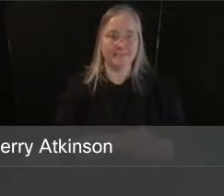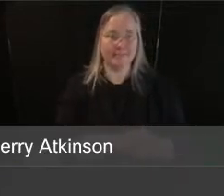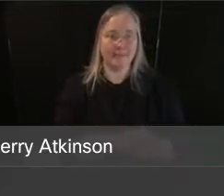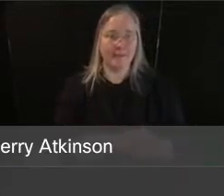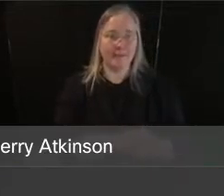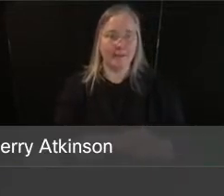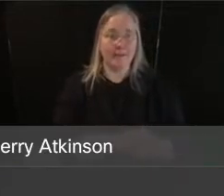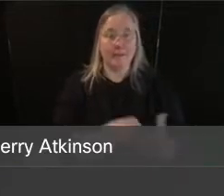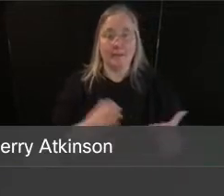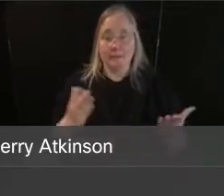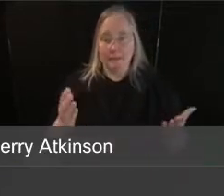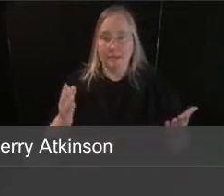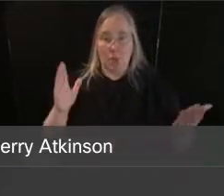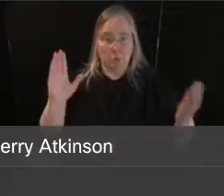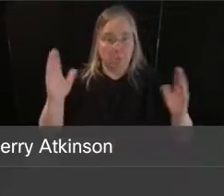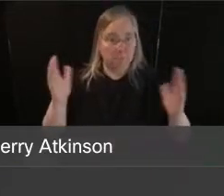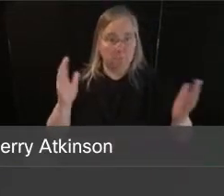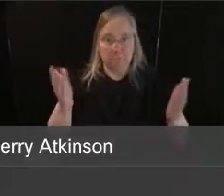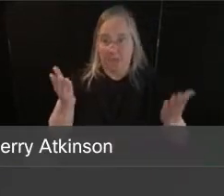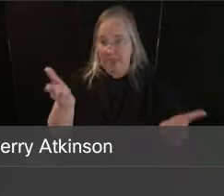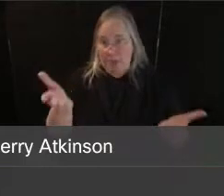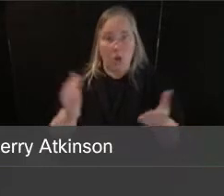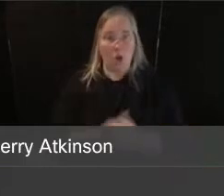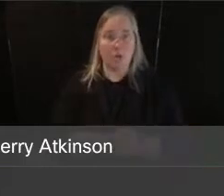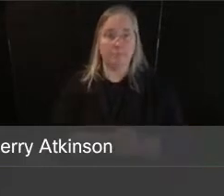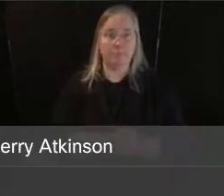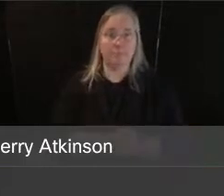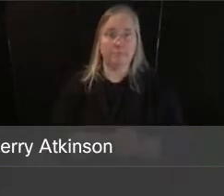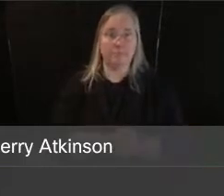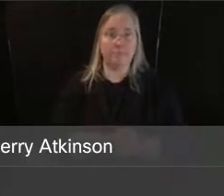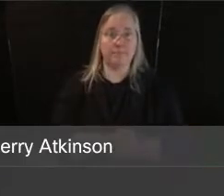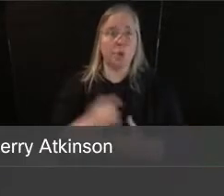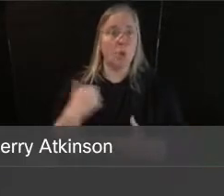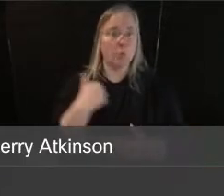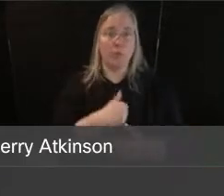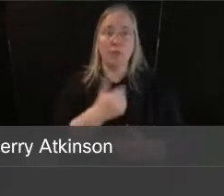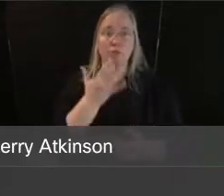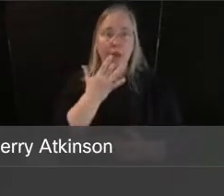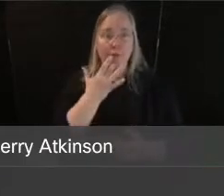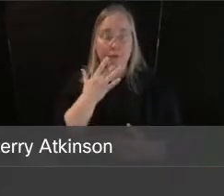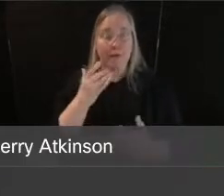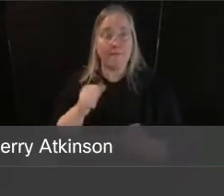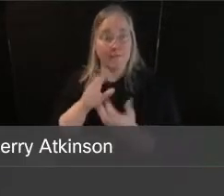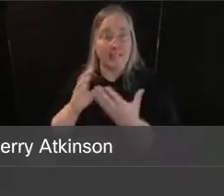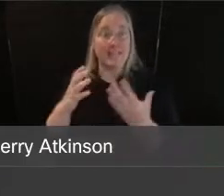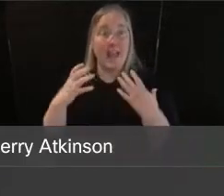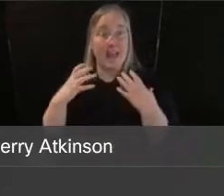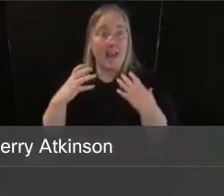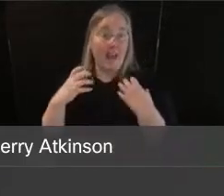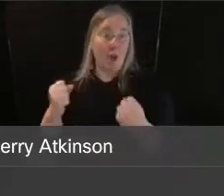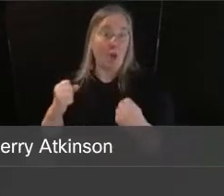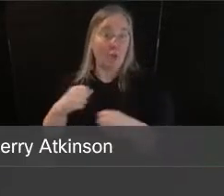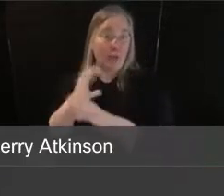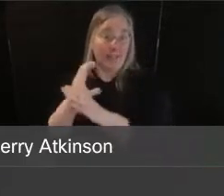there we are. So we'd rather be facing a health crisis than facing a financial crisis.